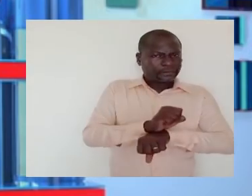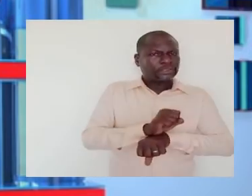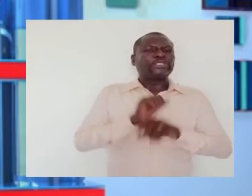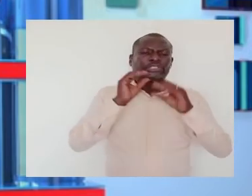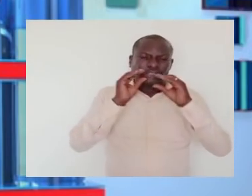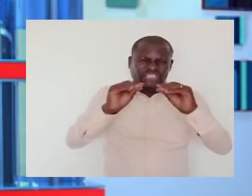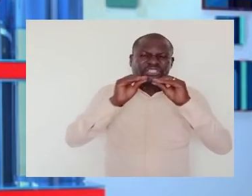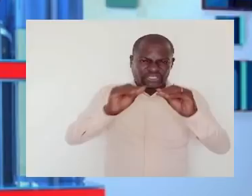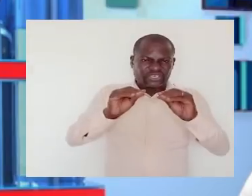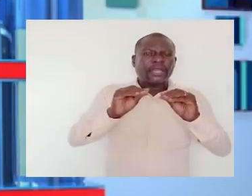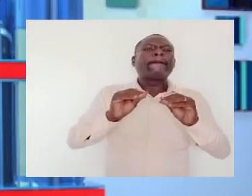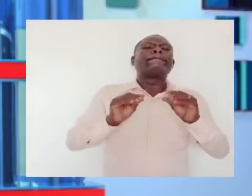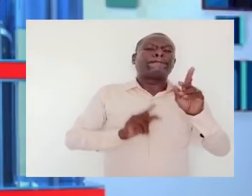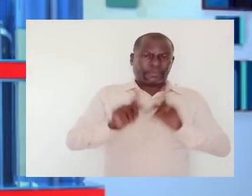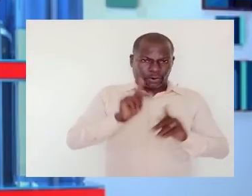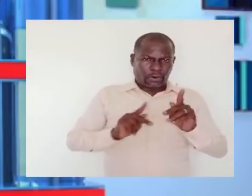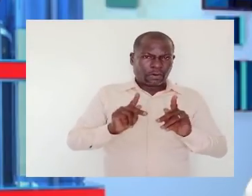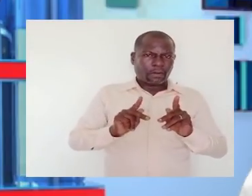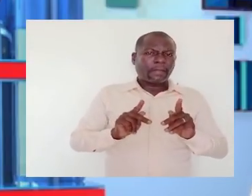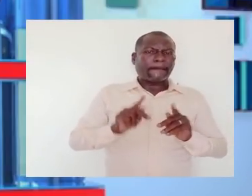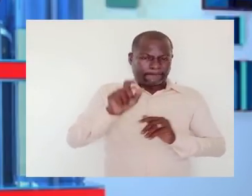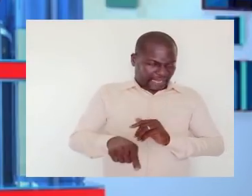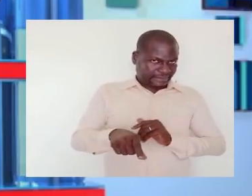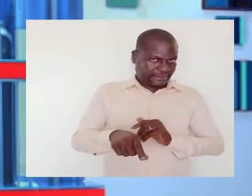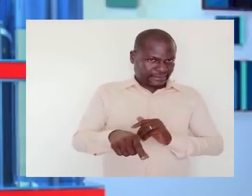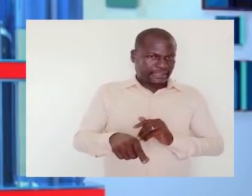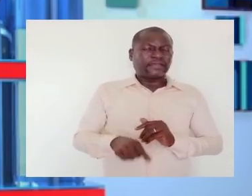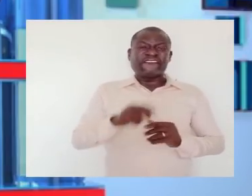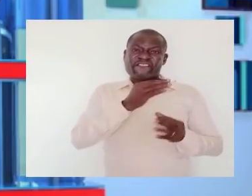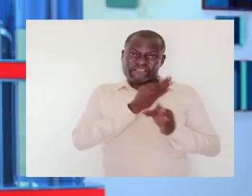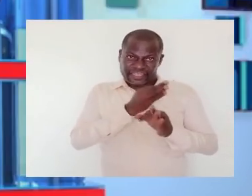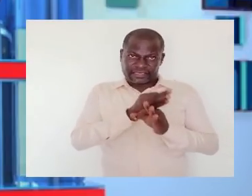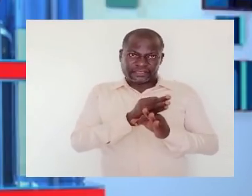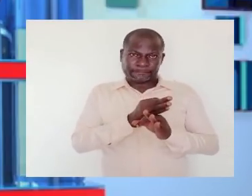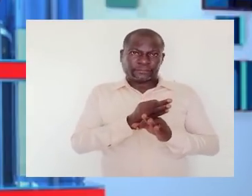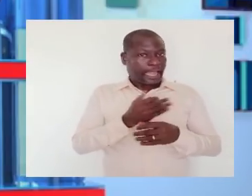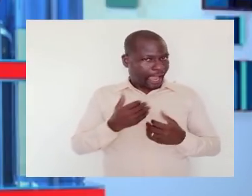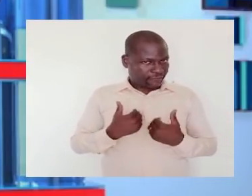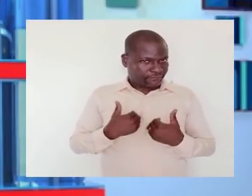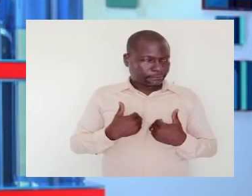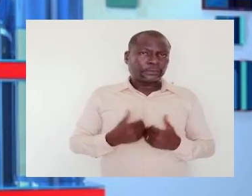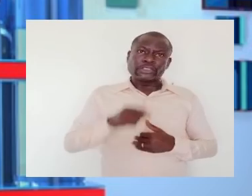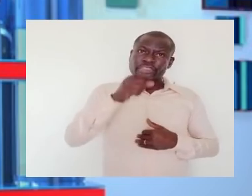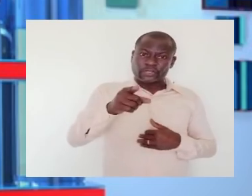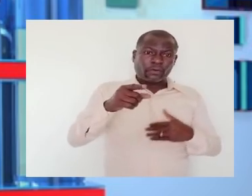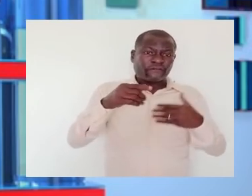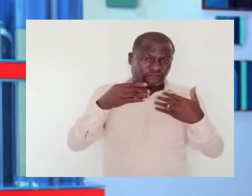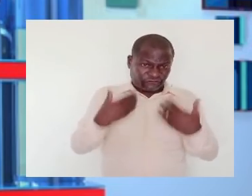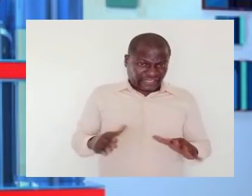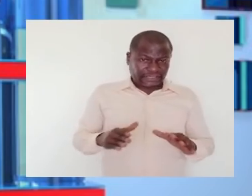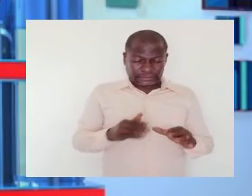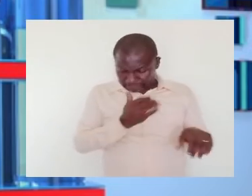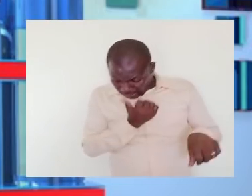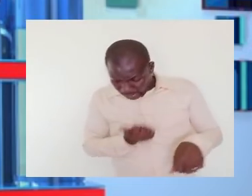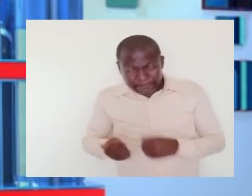se okyerekyere enipa gidie ko a etwa se yenya enti se yebo enipa asu